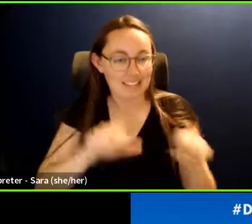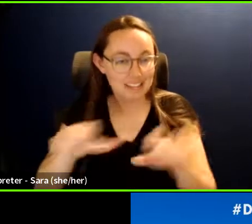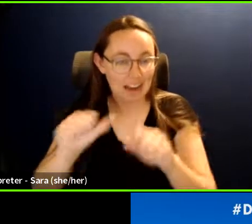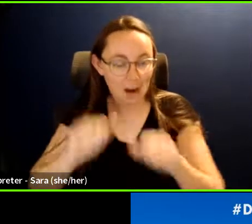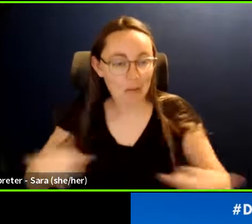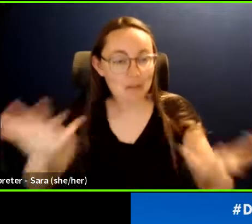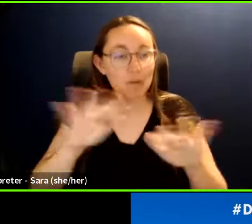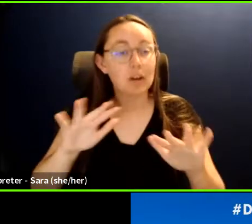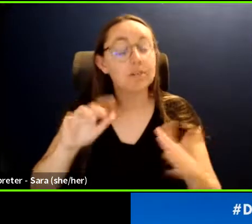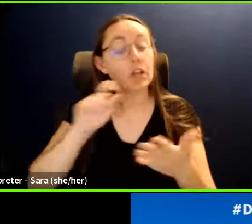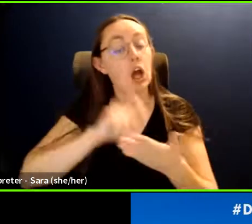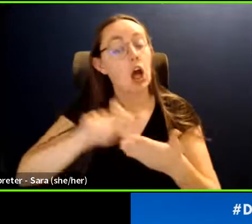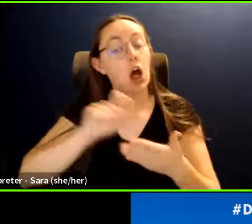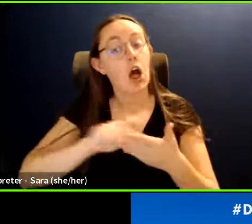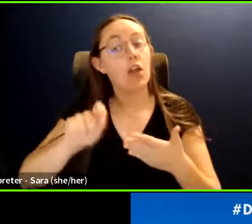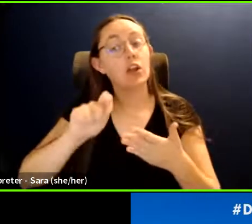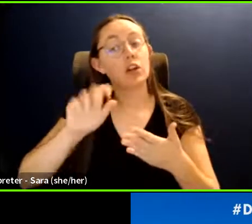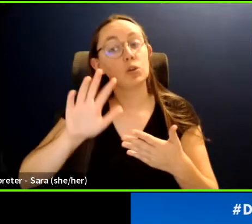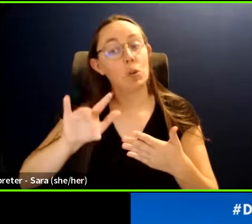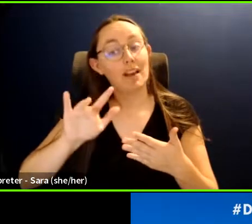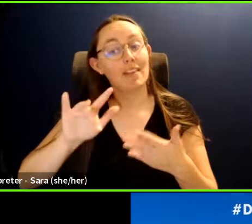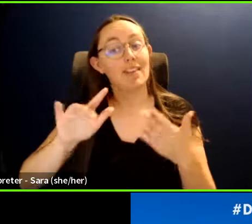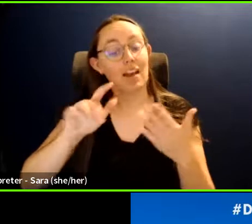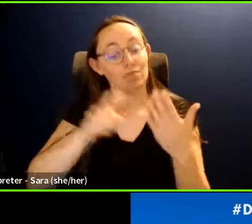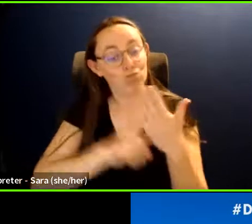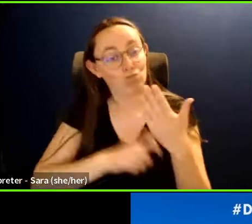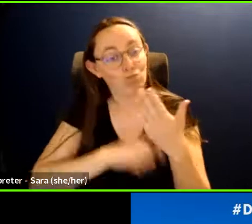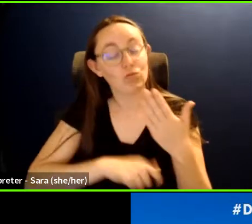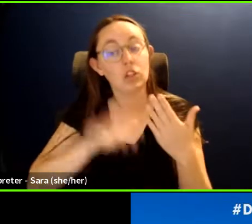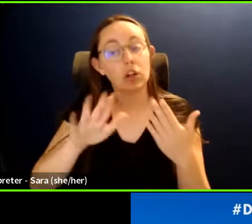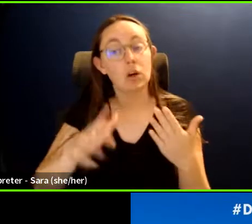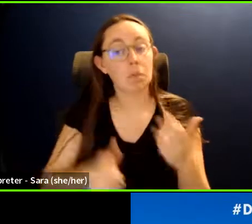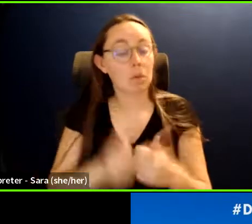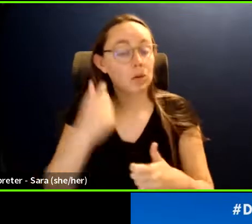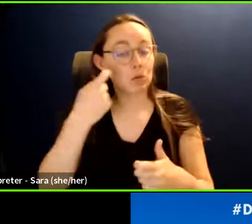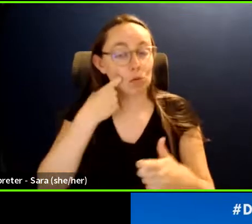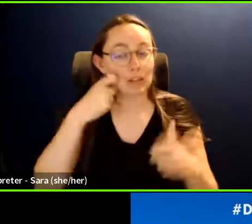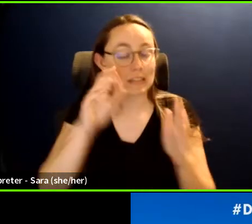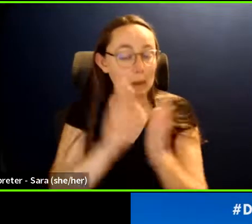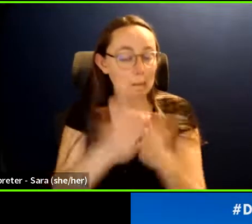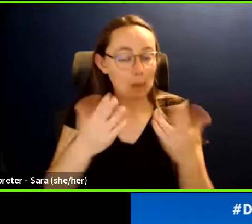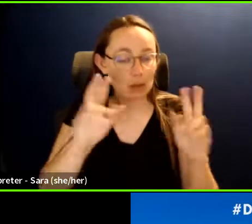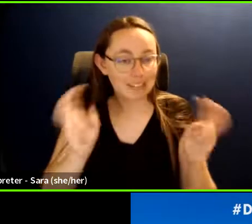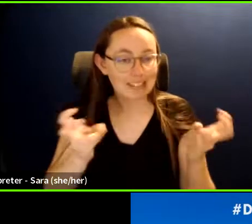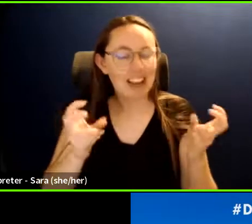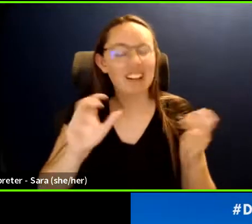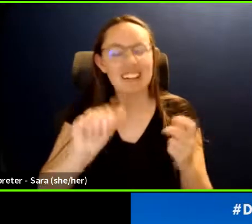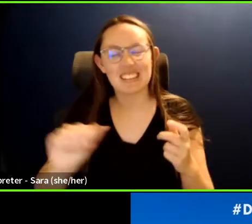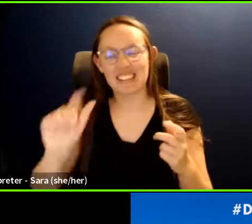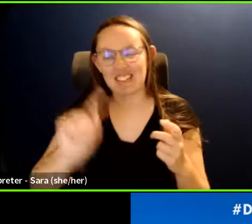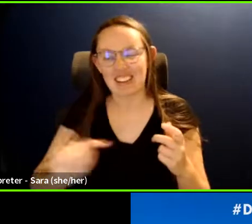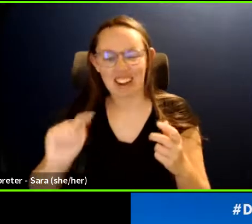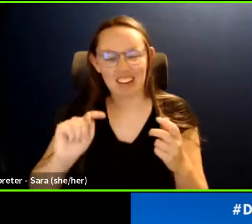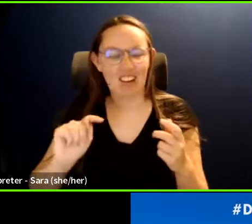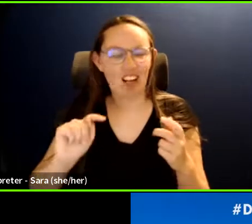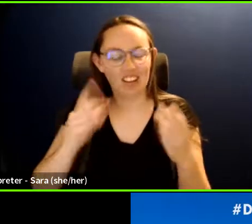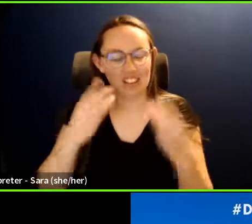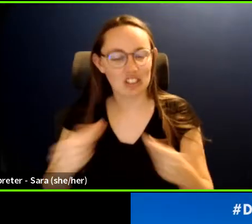recent book titled Assistive Technology Solutions in Minutes, Book 3, Make Stuff and Love